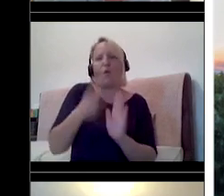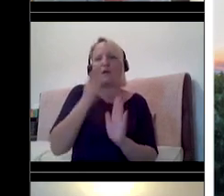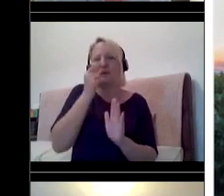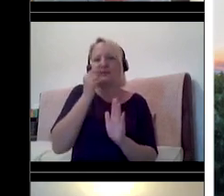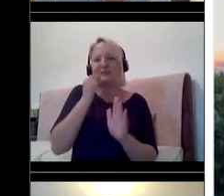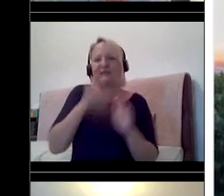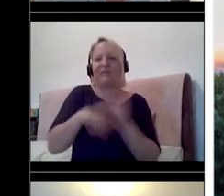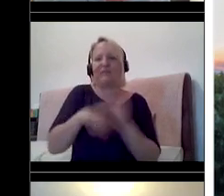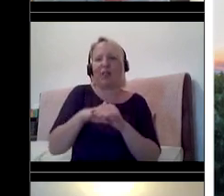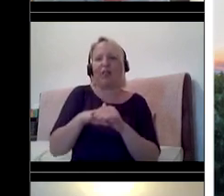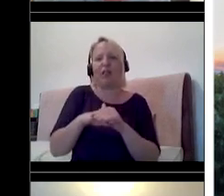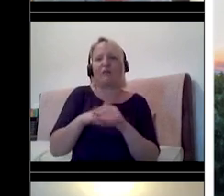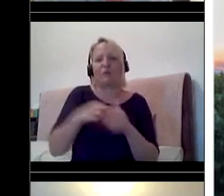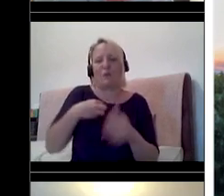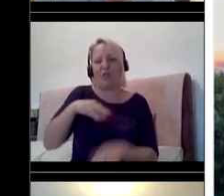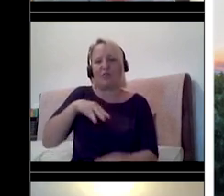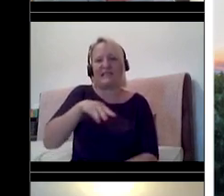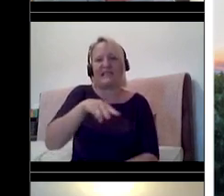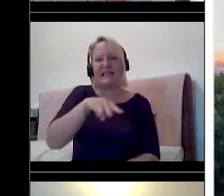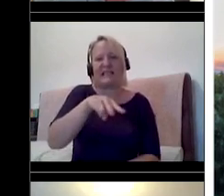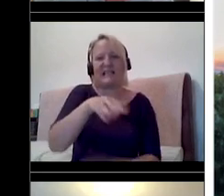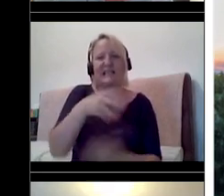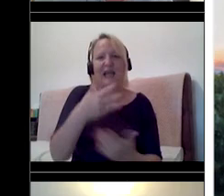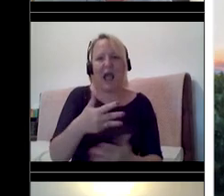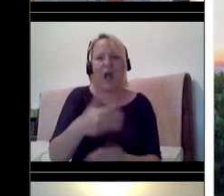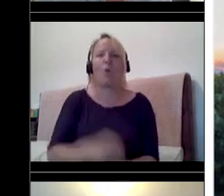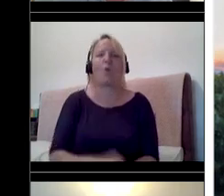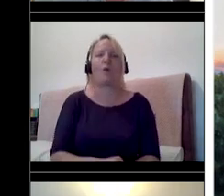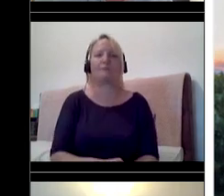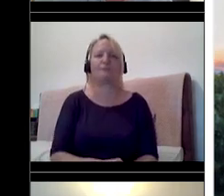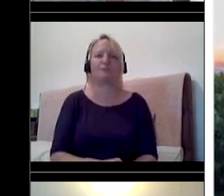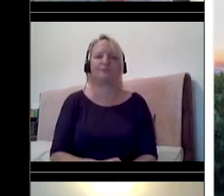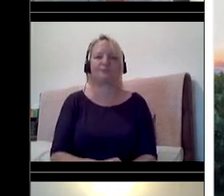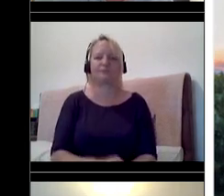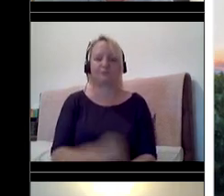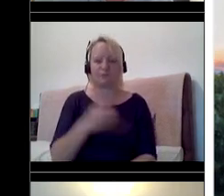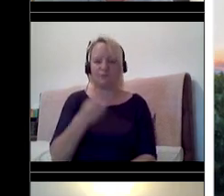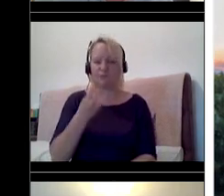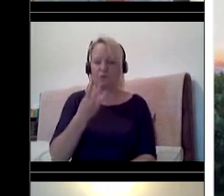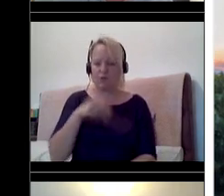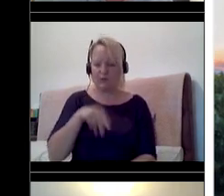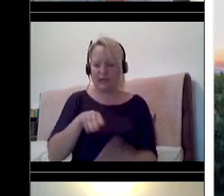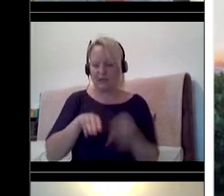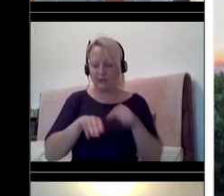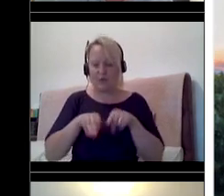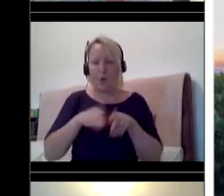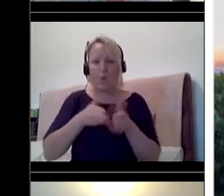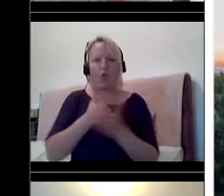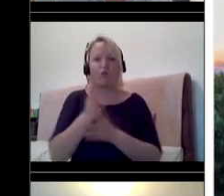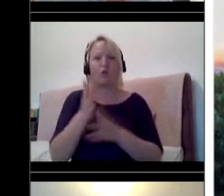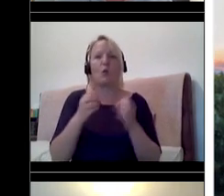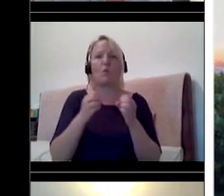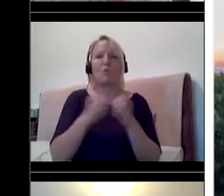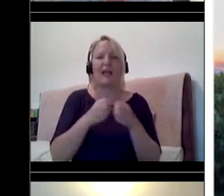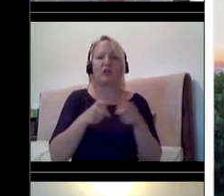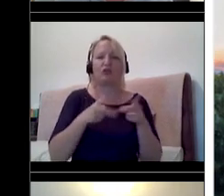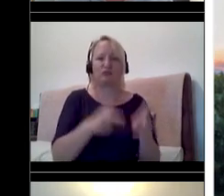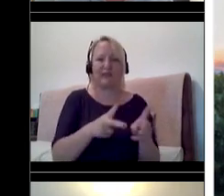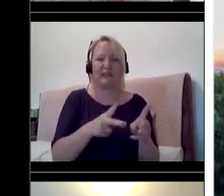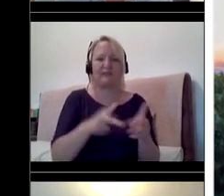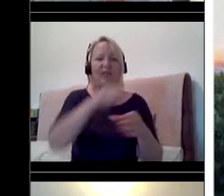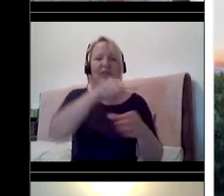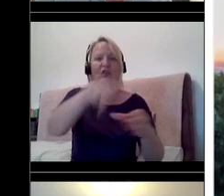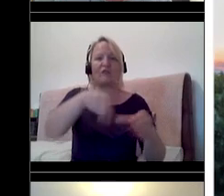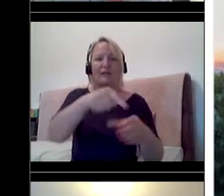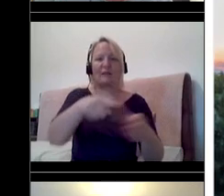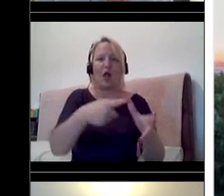So you know, the lane goes from passes through Baker Street and, as I said, runs to the Orsett Cock roundabout. And